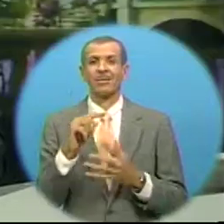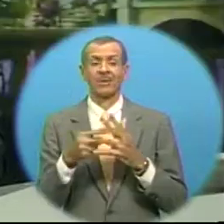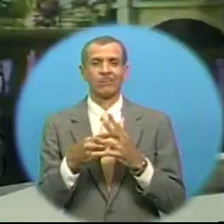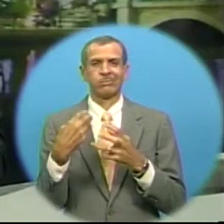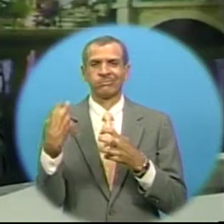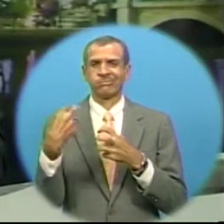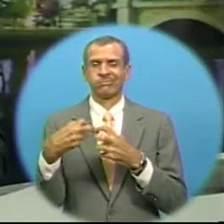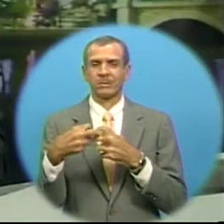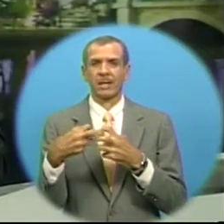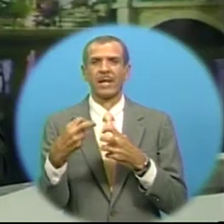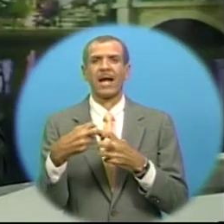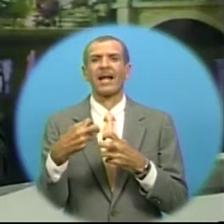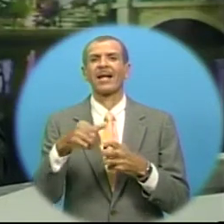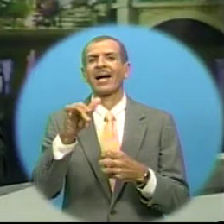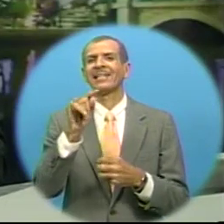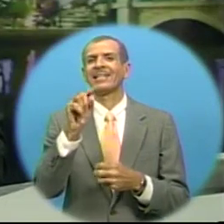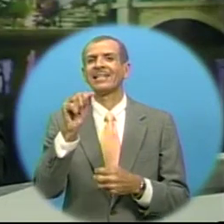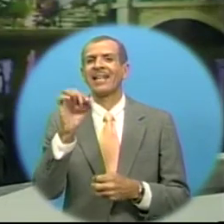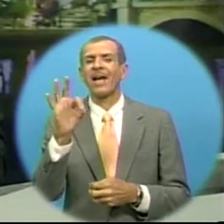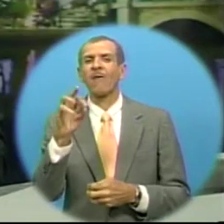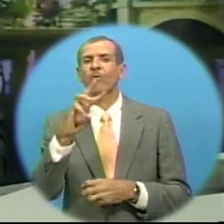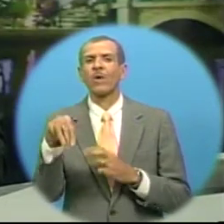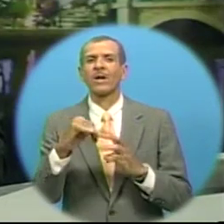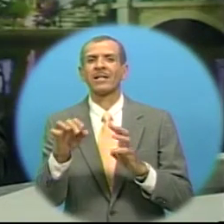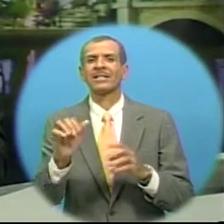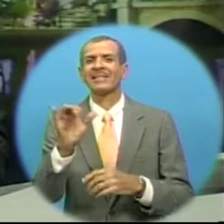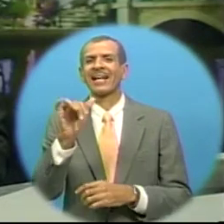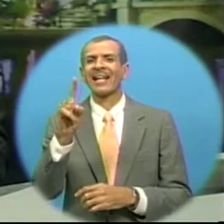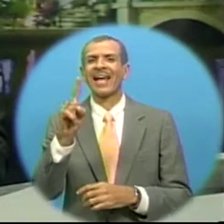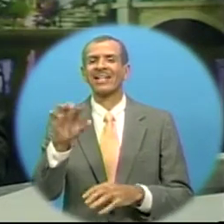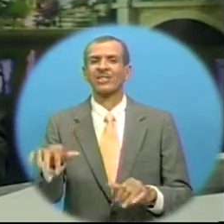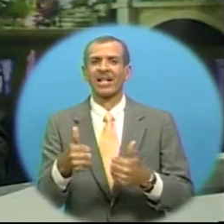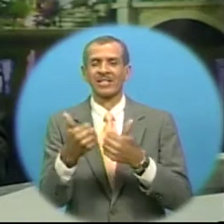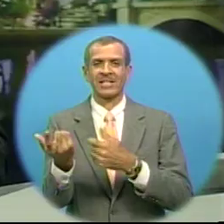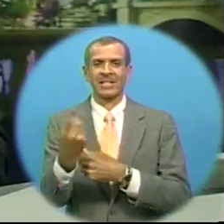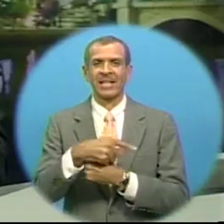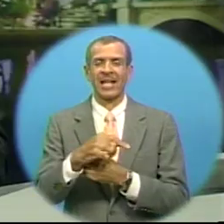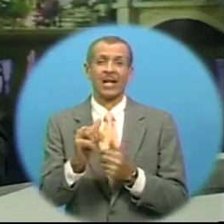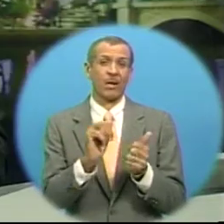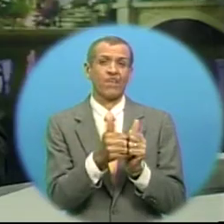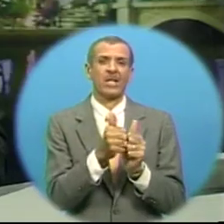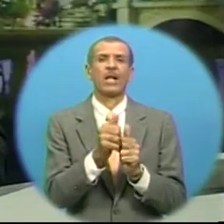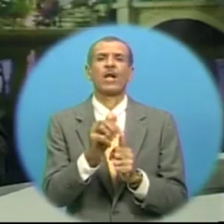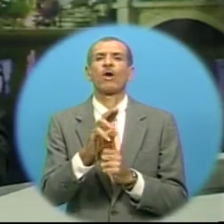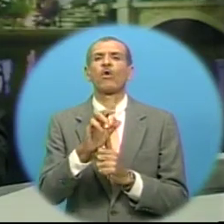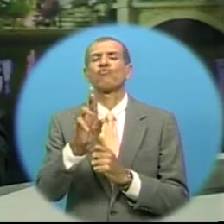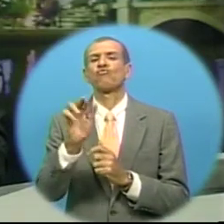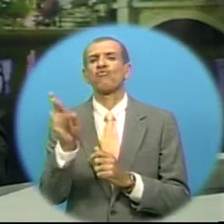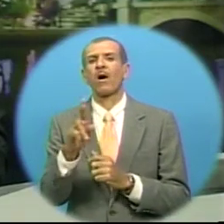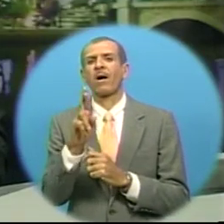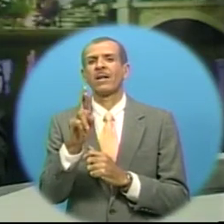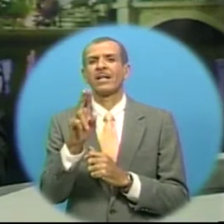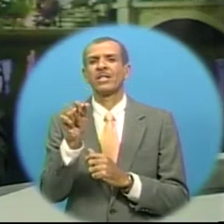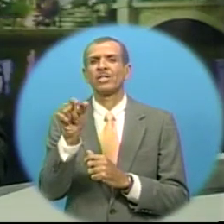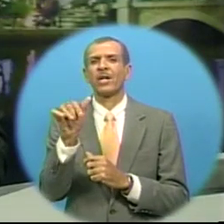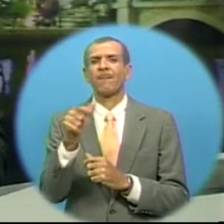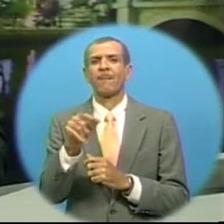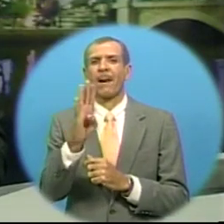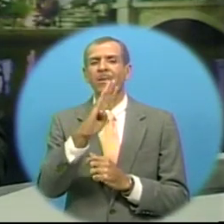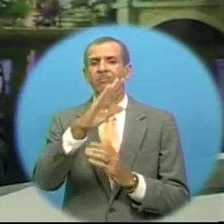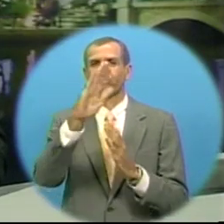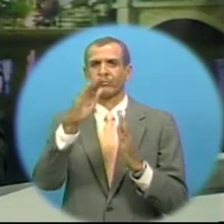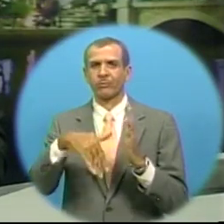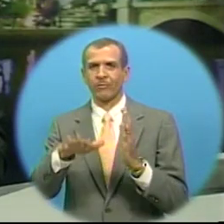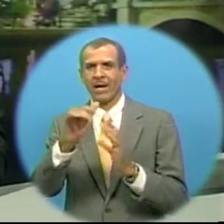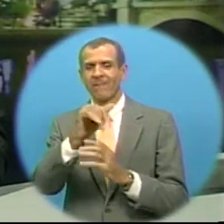to a rough start at the ITTF World Cadet Challenge today. Playing in the opening round at the Wildy Gym, Barbados went down 5-0